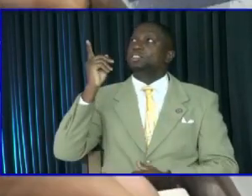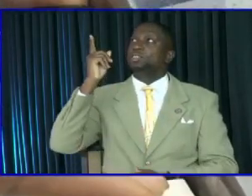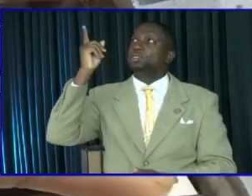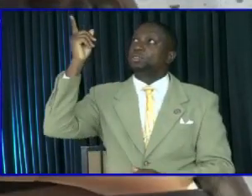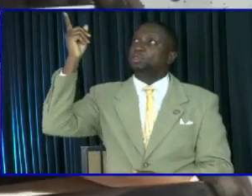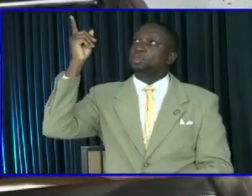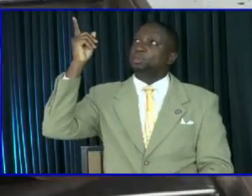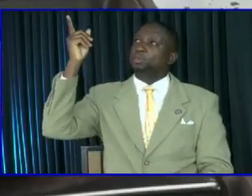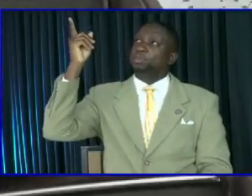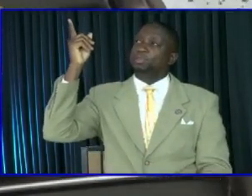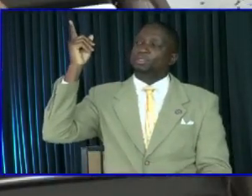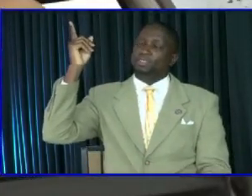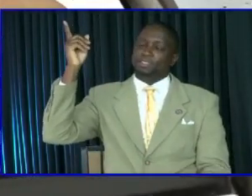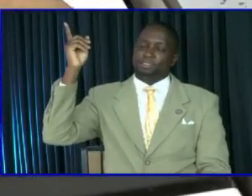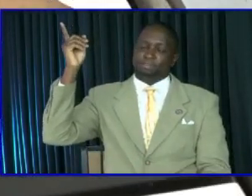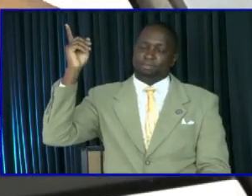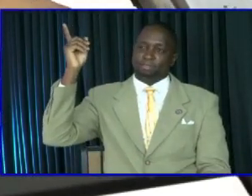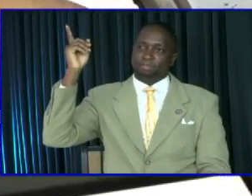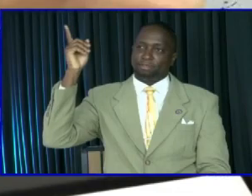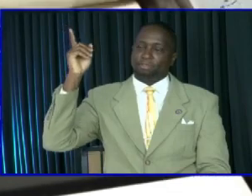in you.